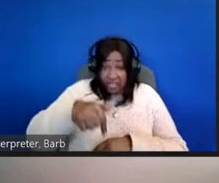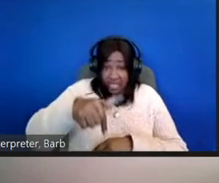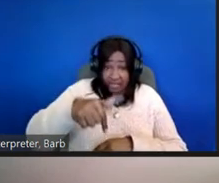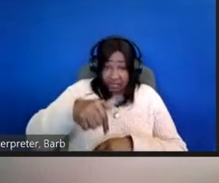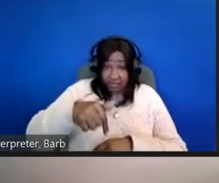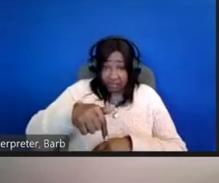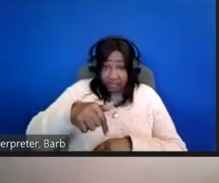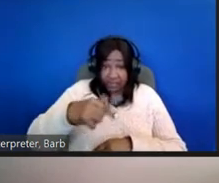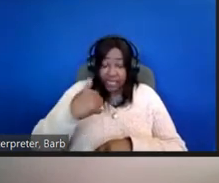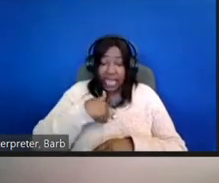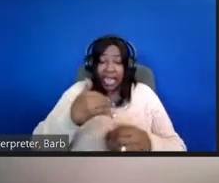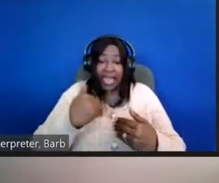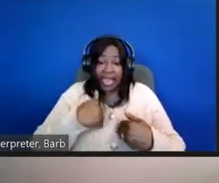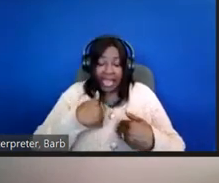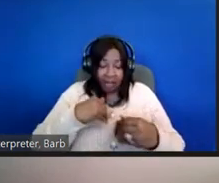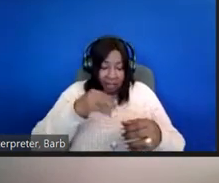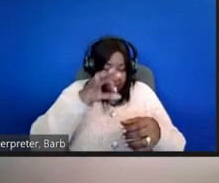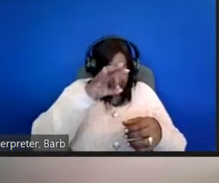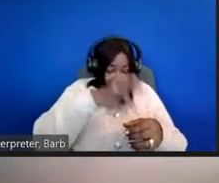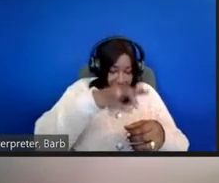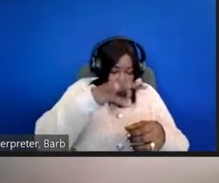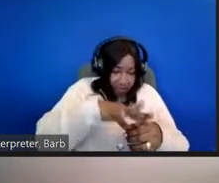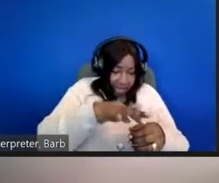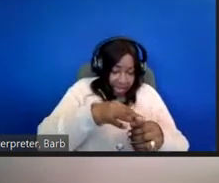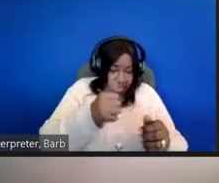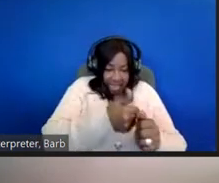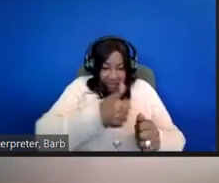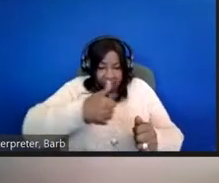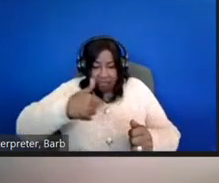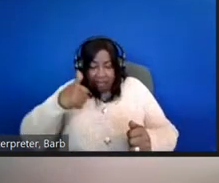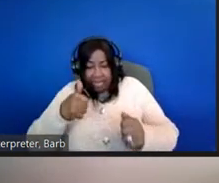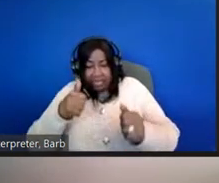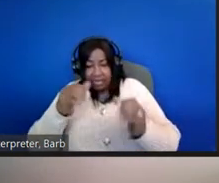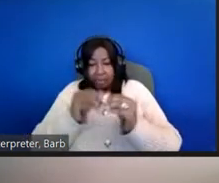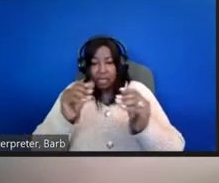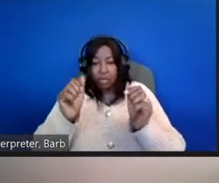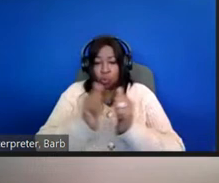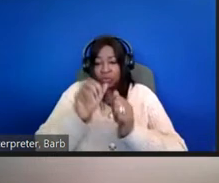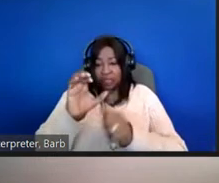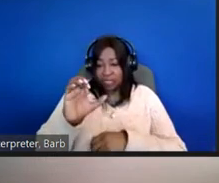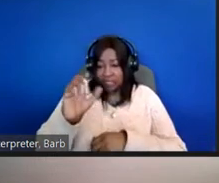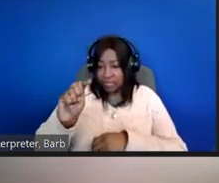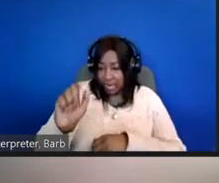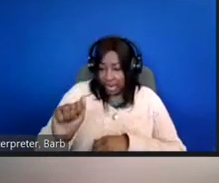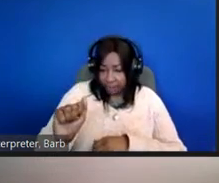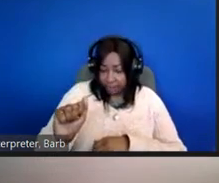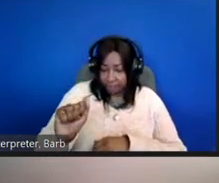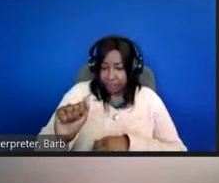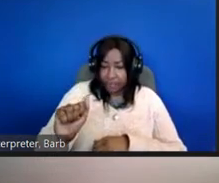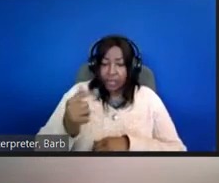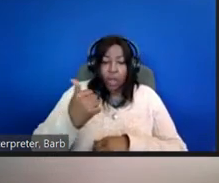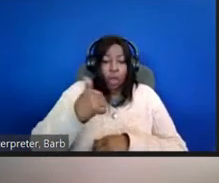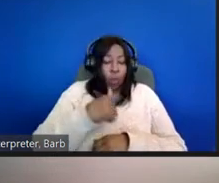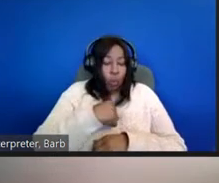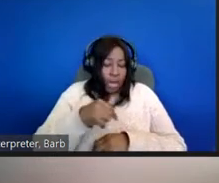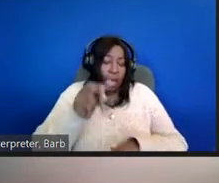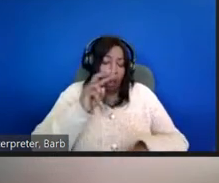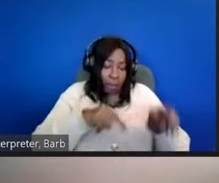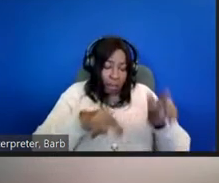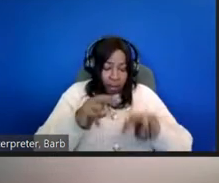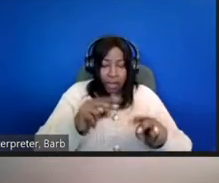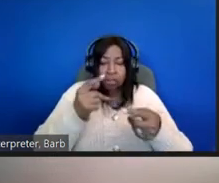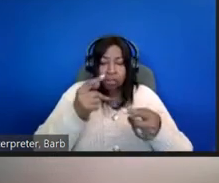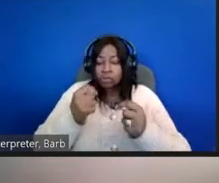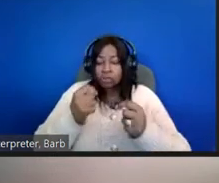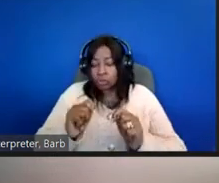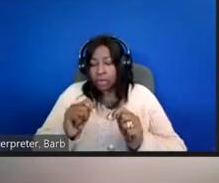I have a fare evasion meeting with the CTA. So, but we're looking to try to,